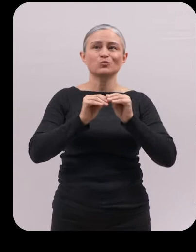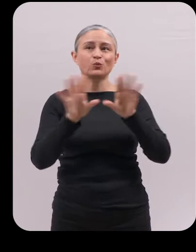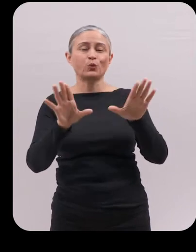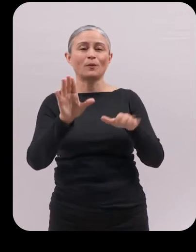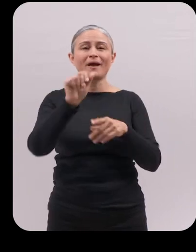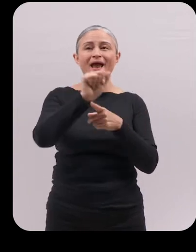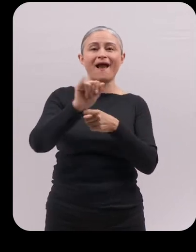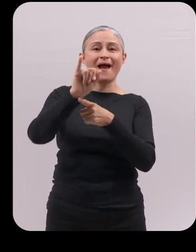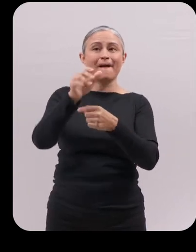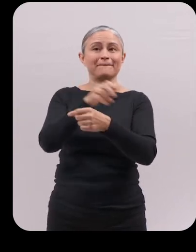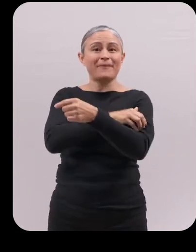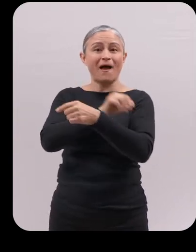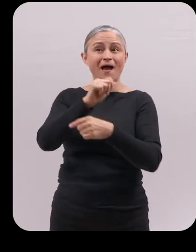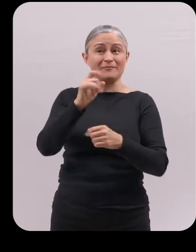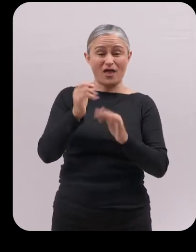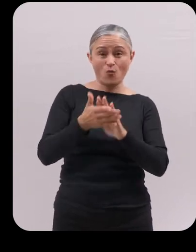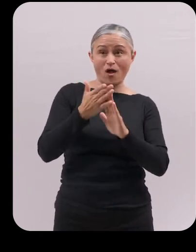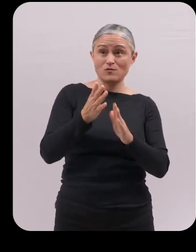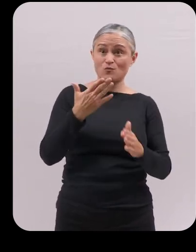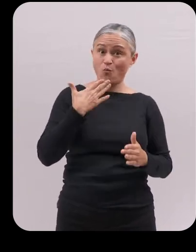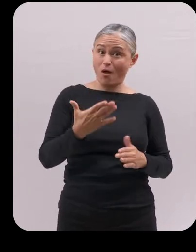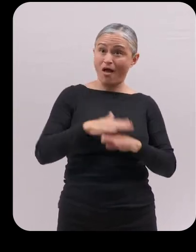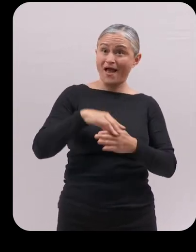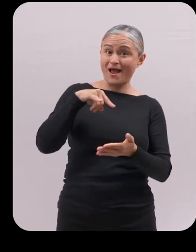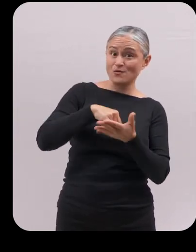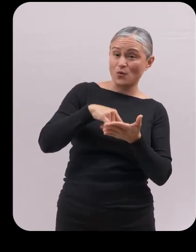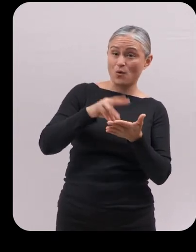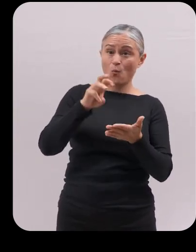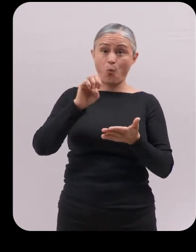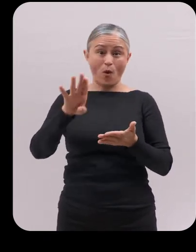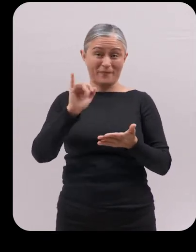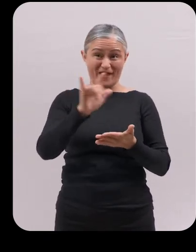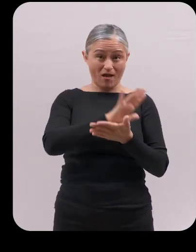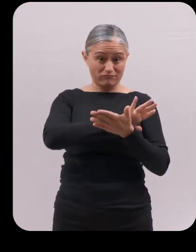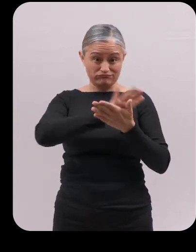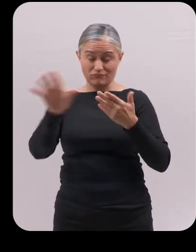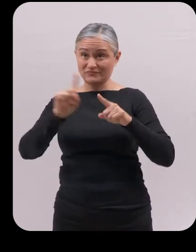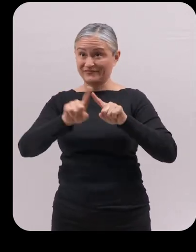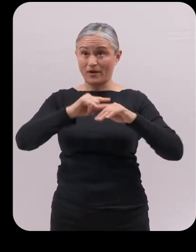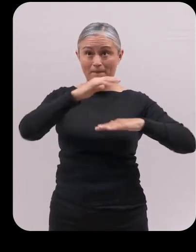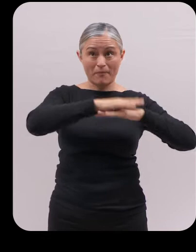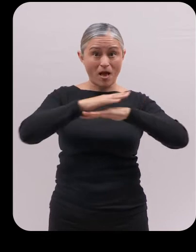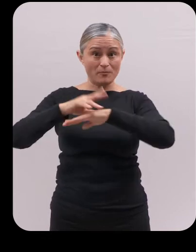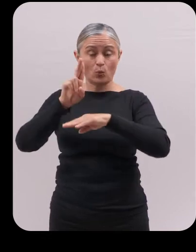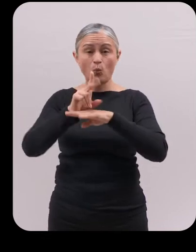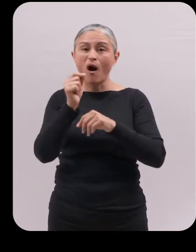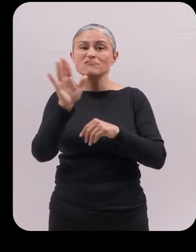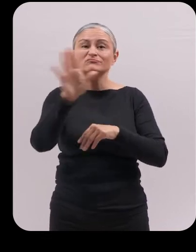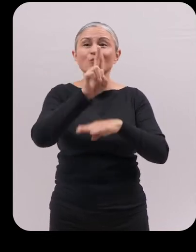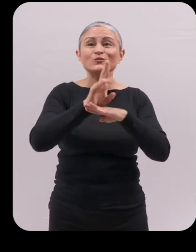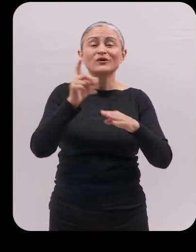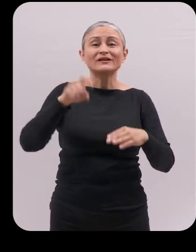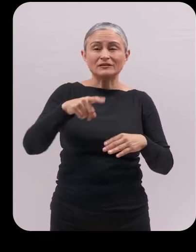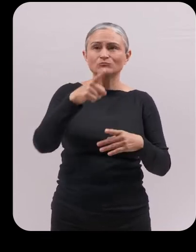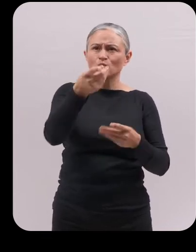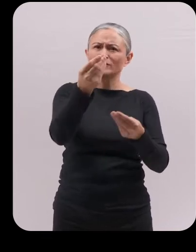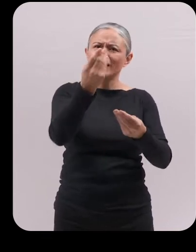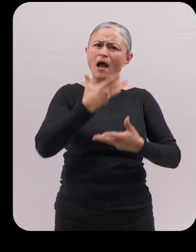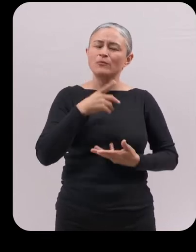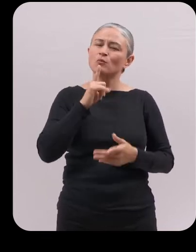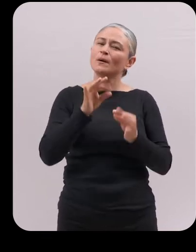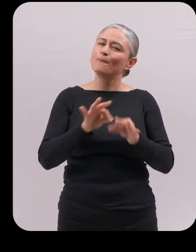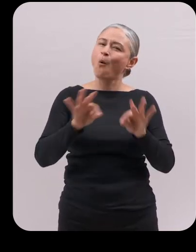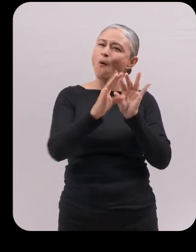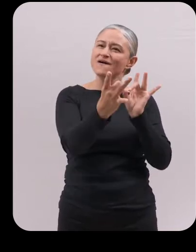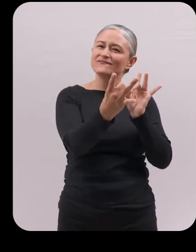run well on Android, web, and across all the platforms your users need. Now, you told us how big a deal this is, and you